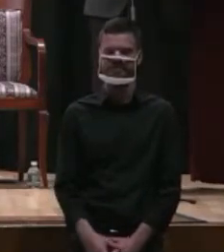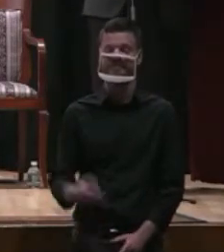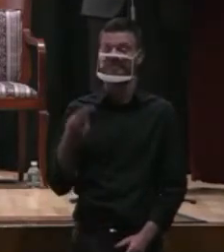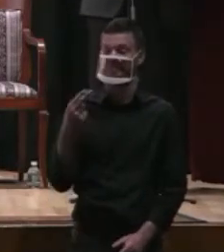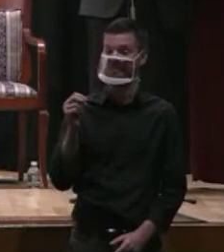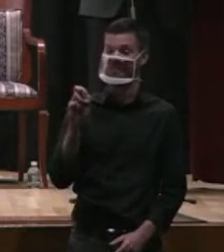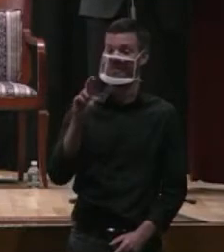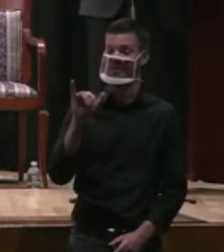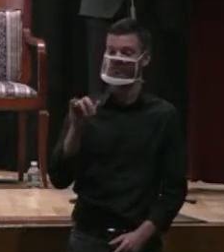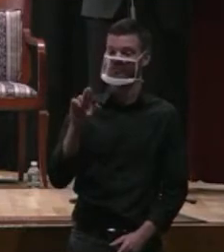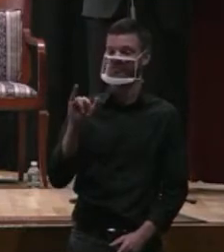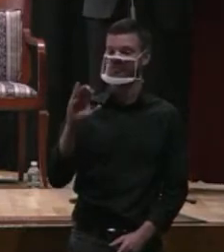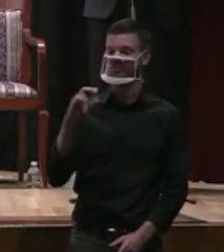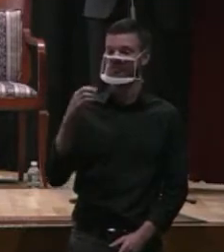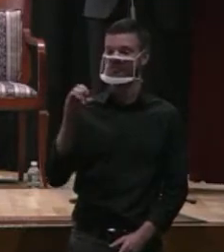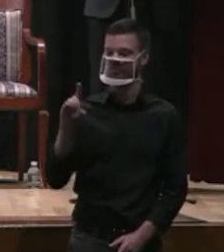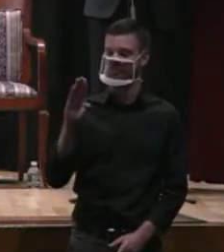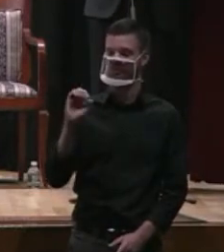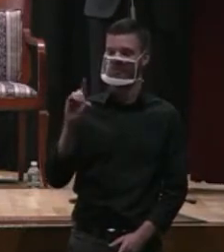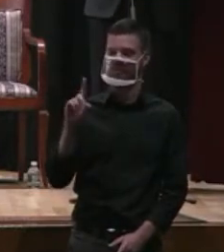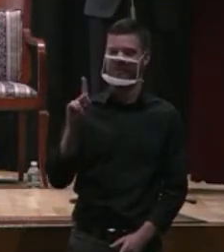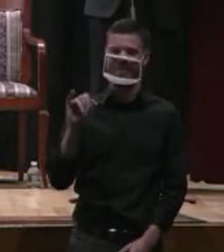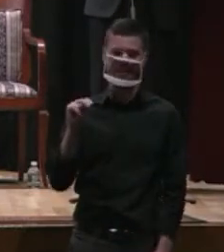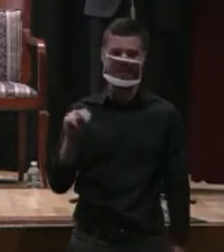Henry Richard Bodkin.